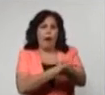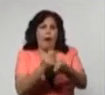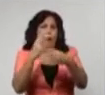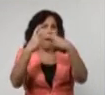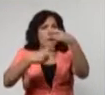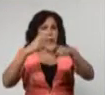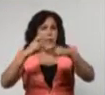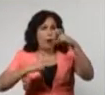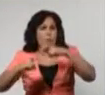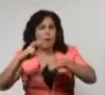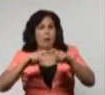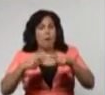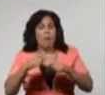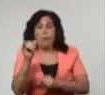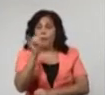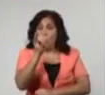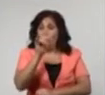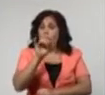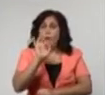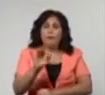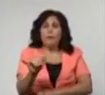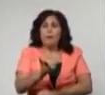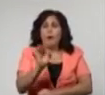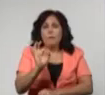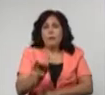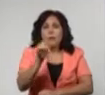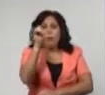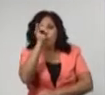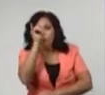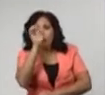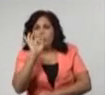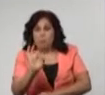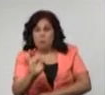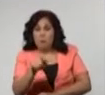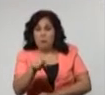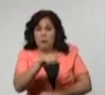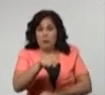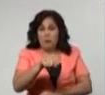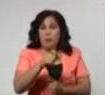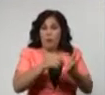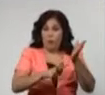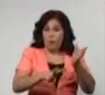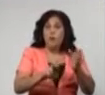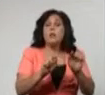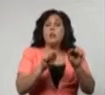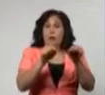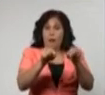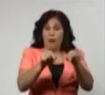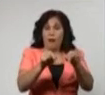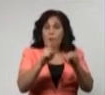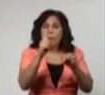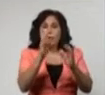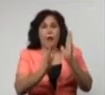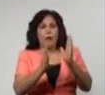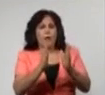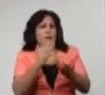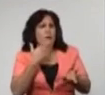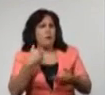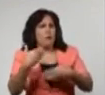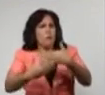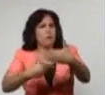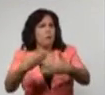Cuba is placed 18th among the 35 countries in the region of the